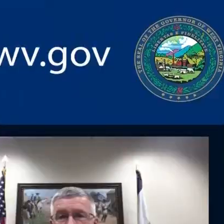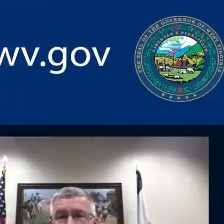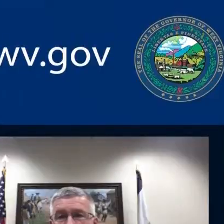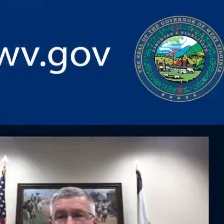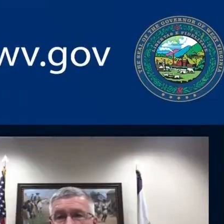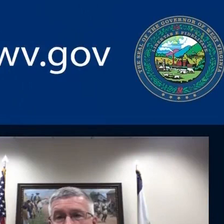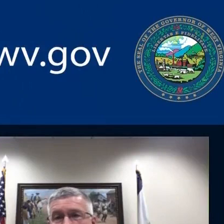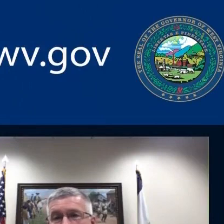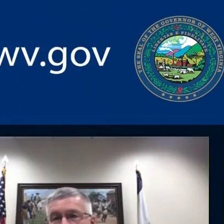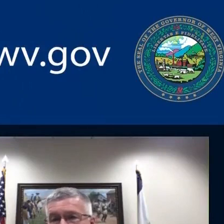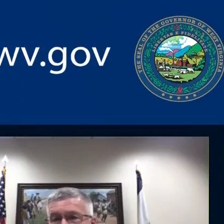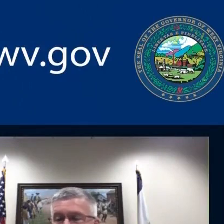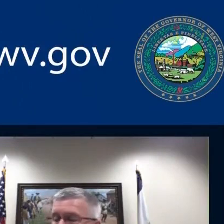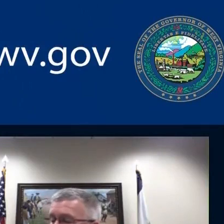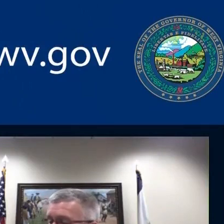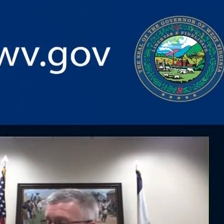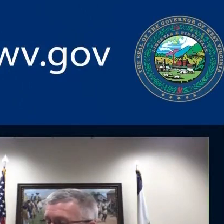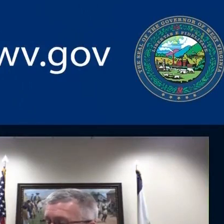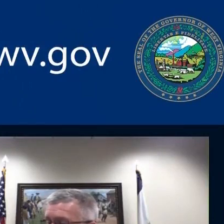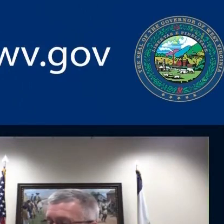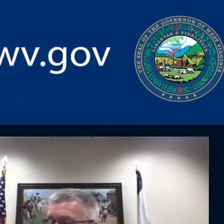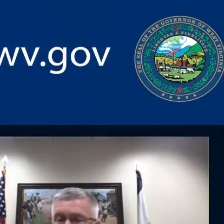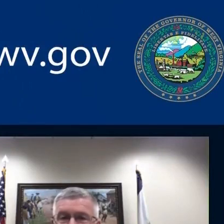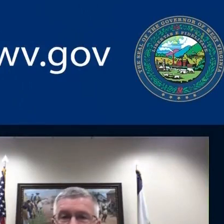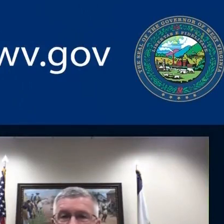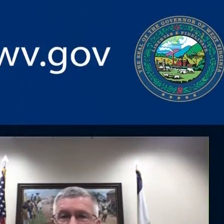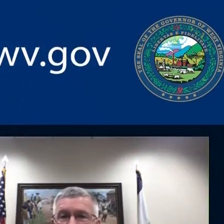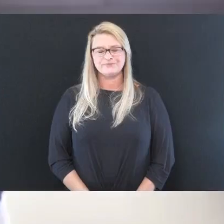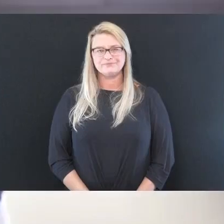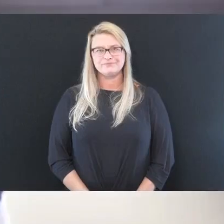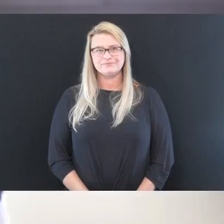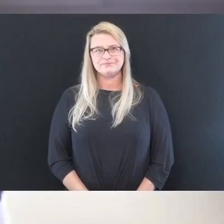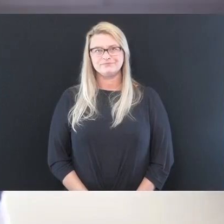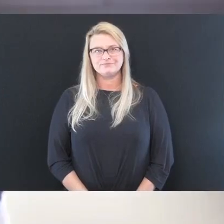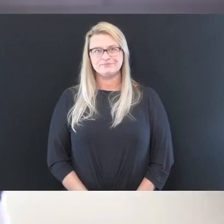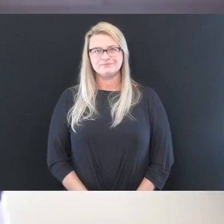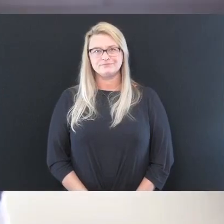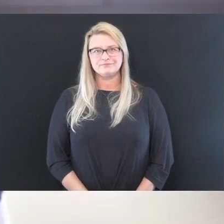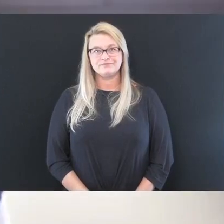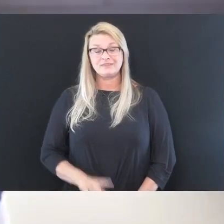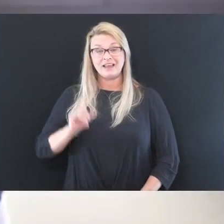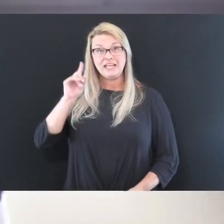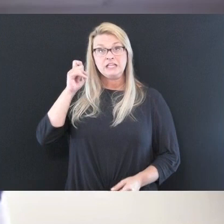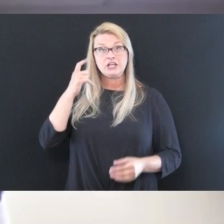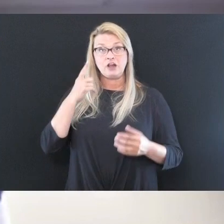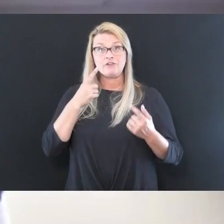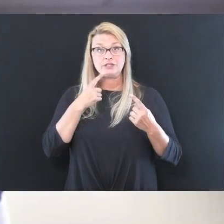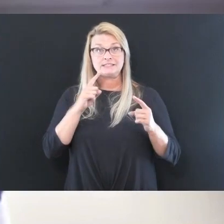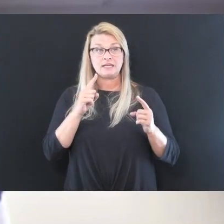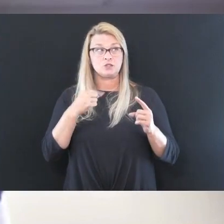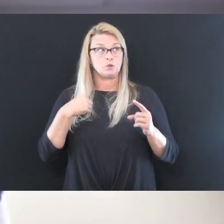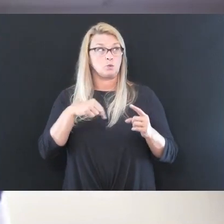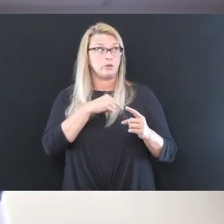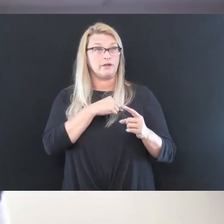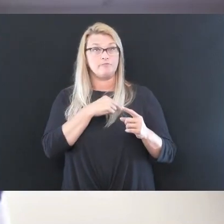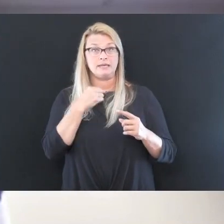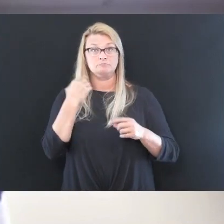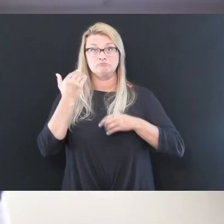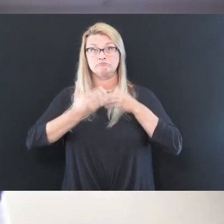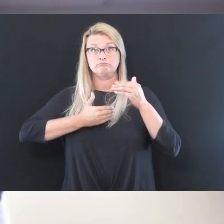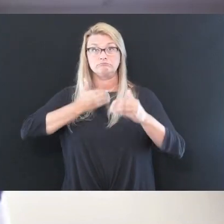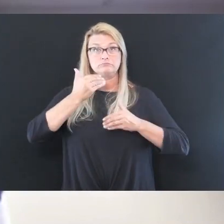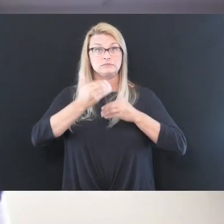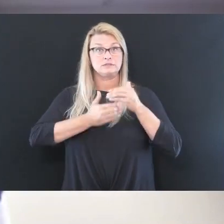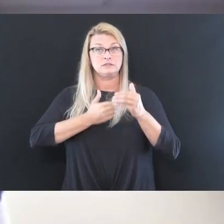please. Yes, sir, Governor. As Governor pointed out, we've been going over the